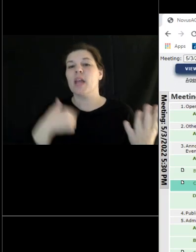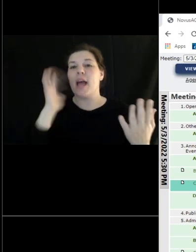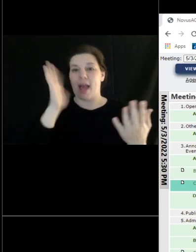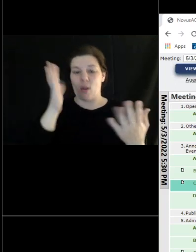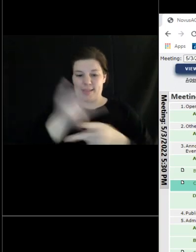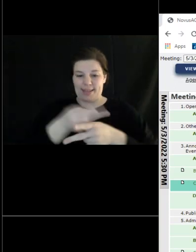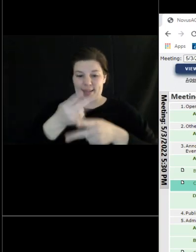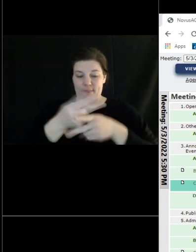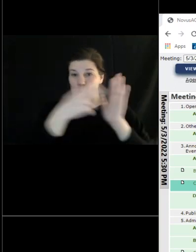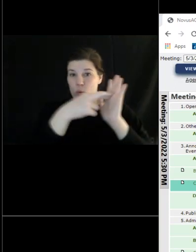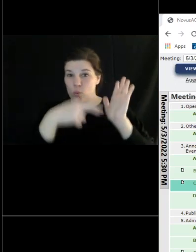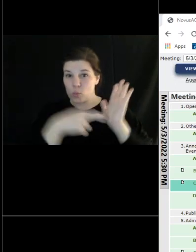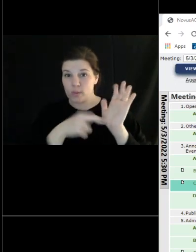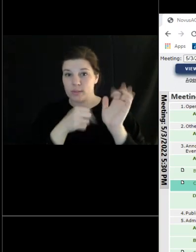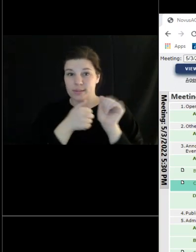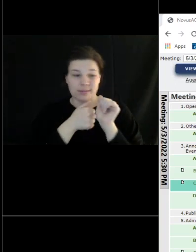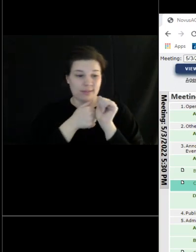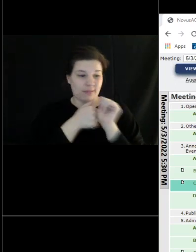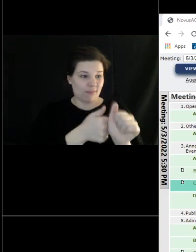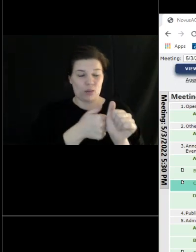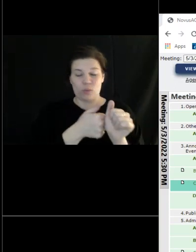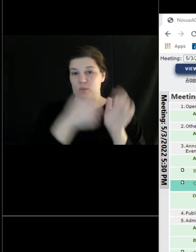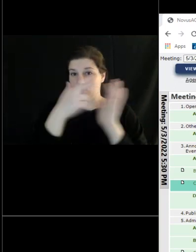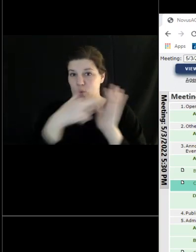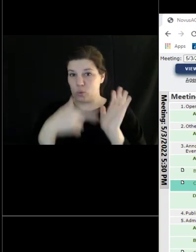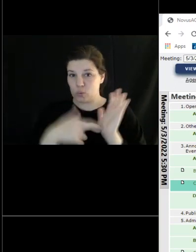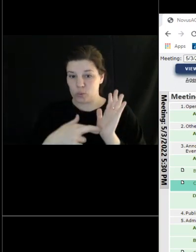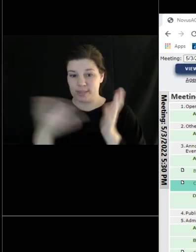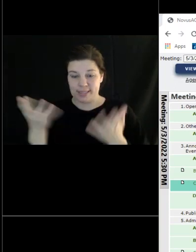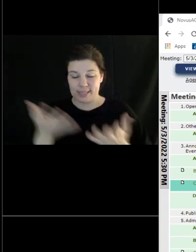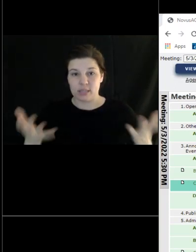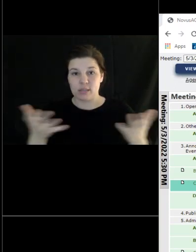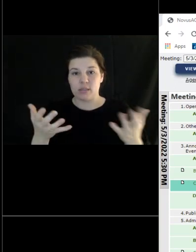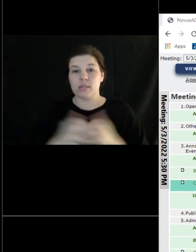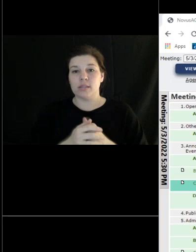in accordance with our city's decorum ordinance and Florida Statute